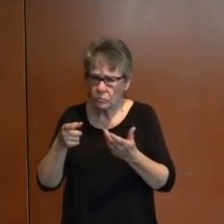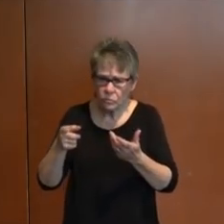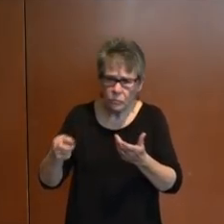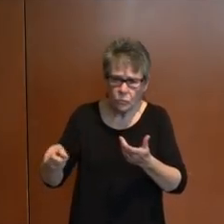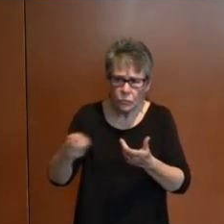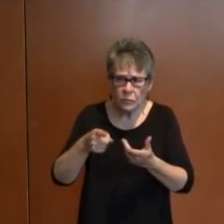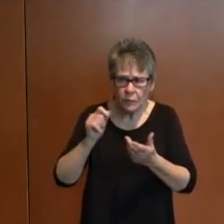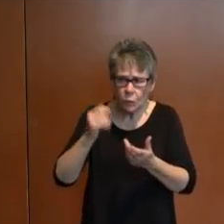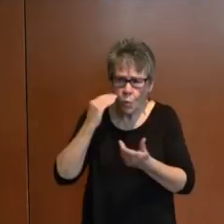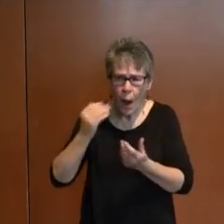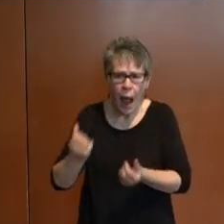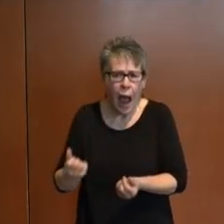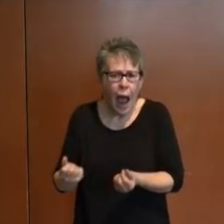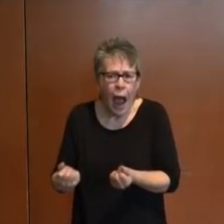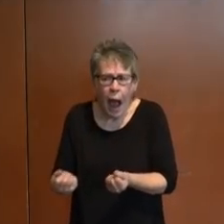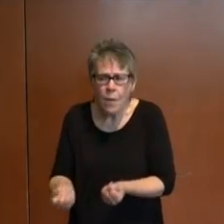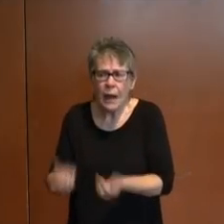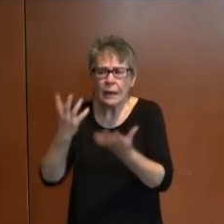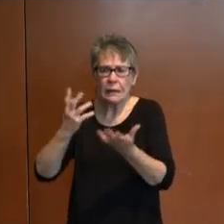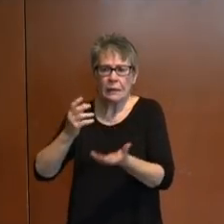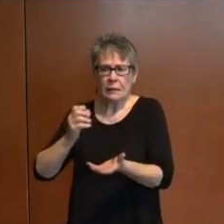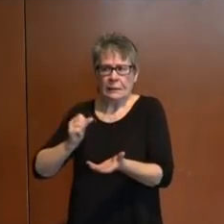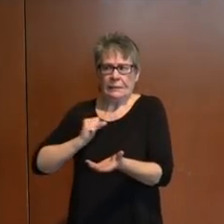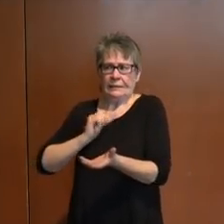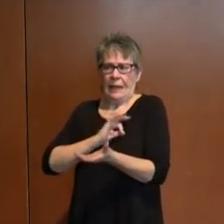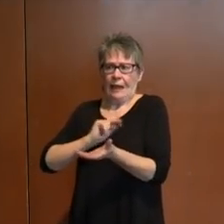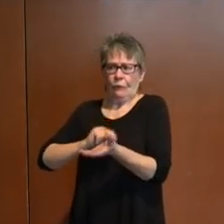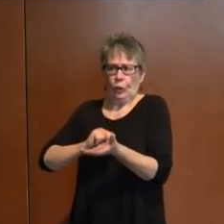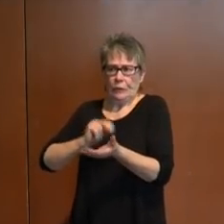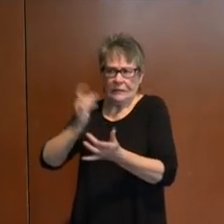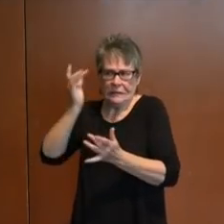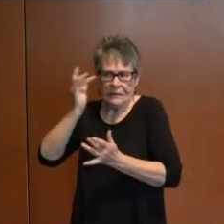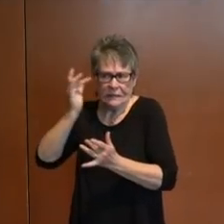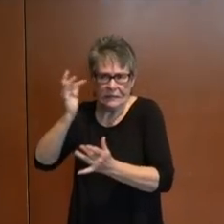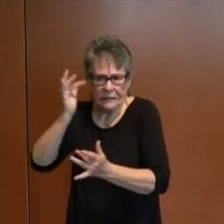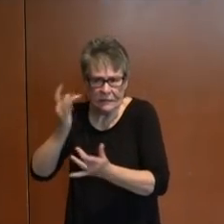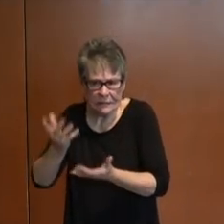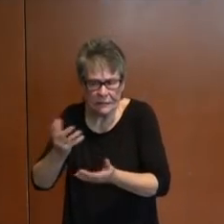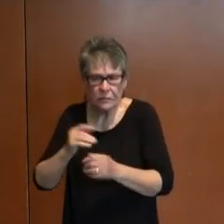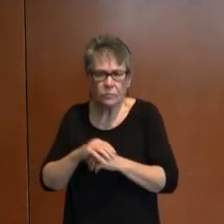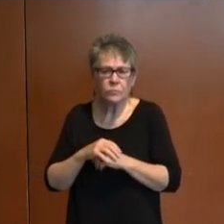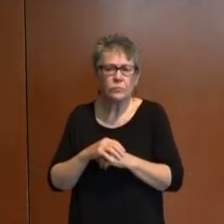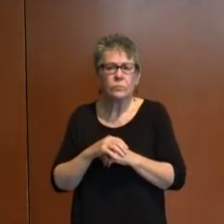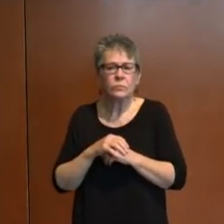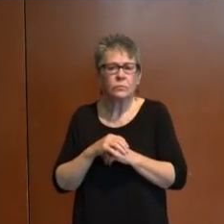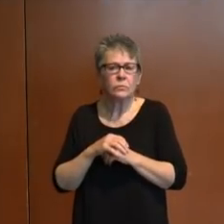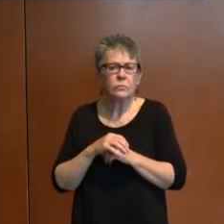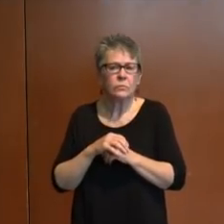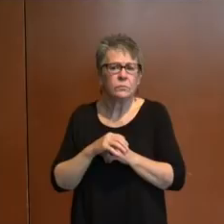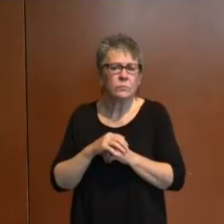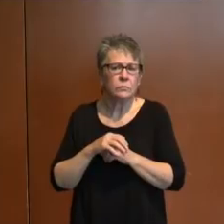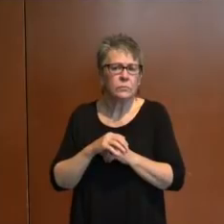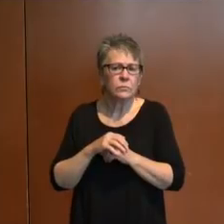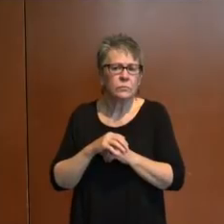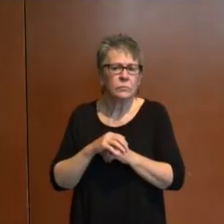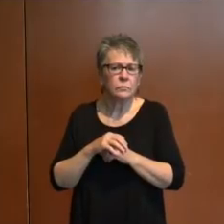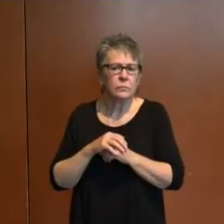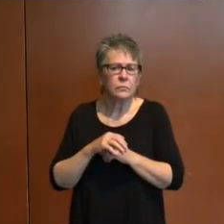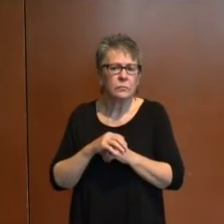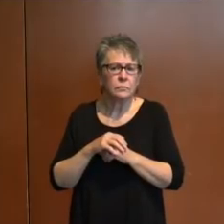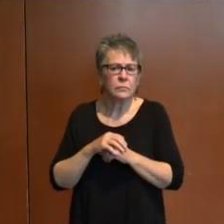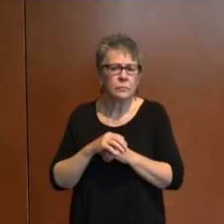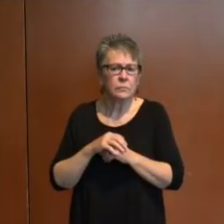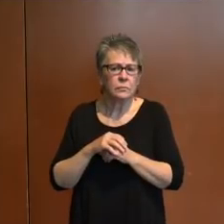keeping hospitals fully functioning. And then with that, if someone in a workplace tests positive,